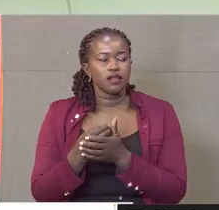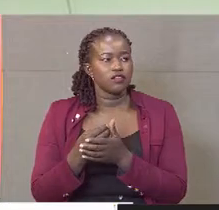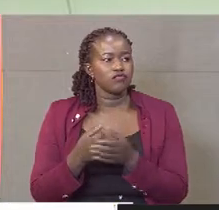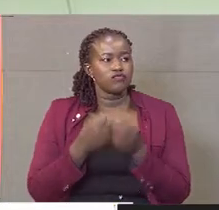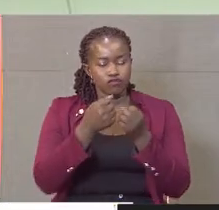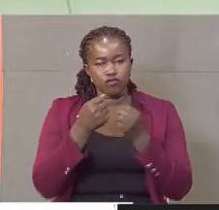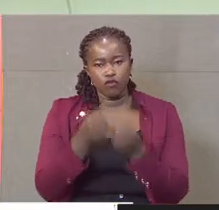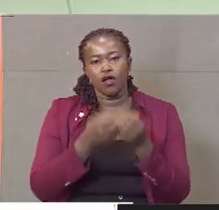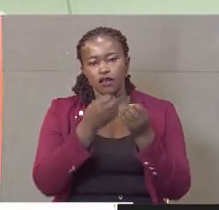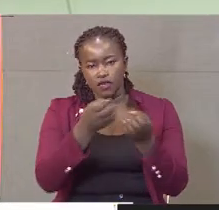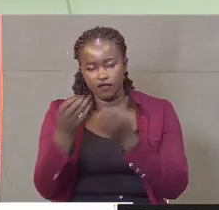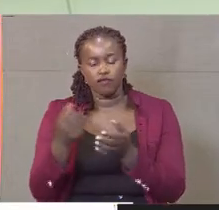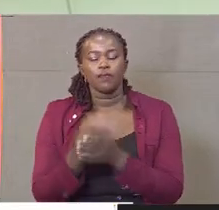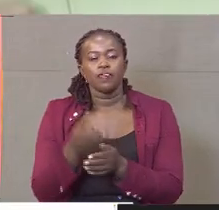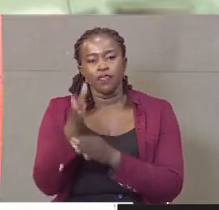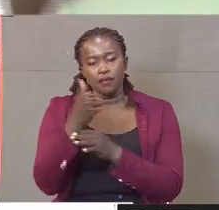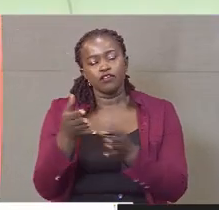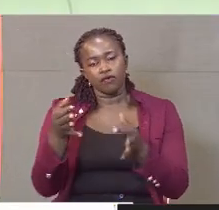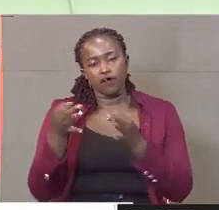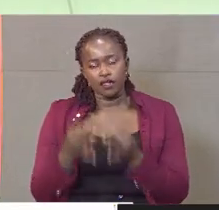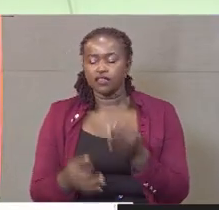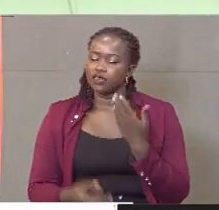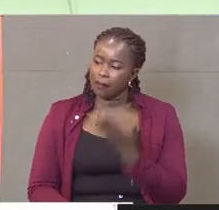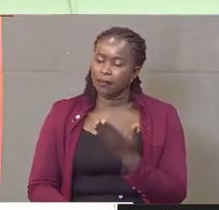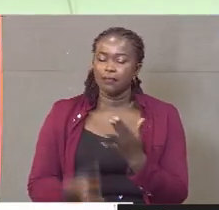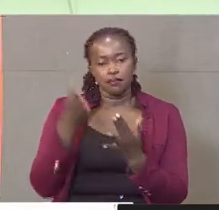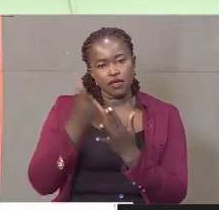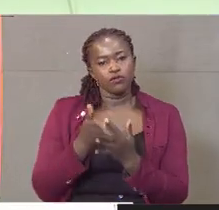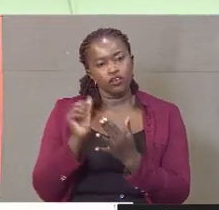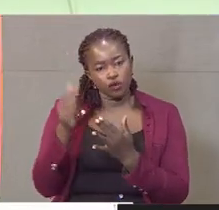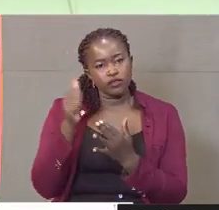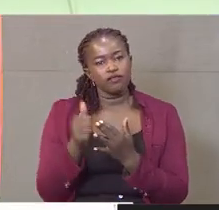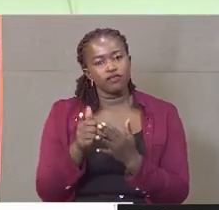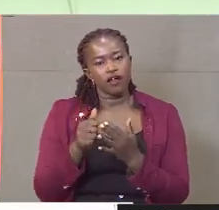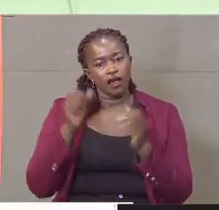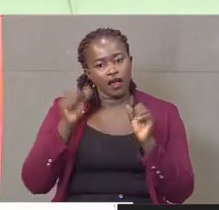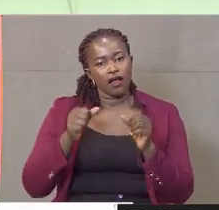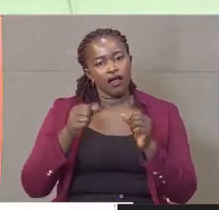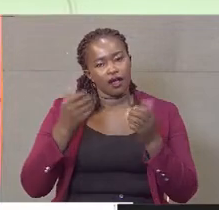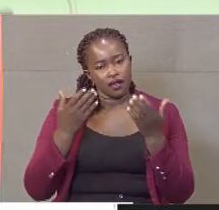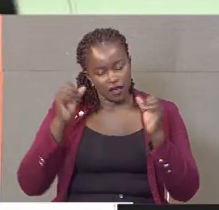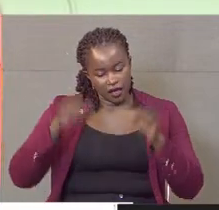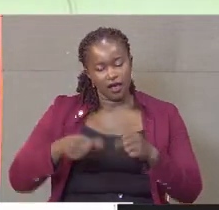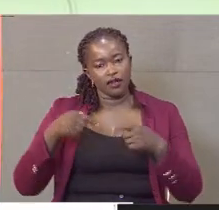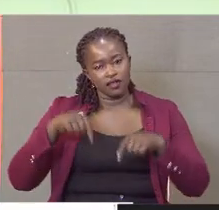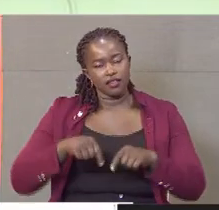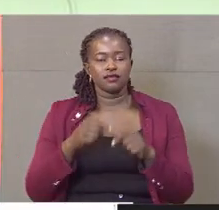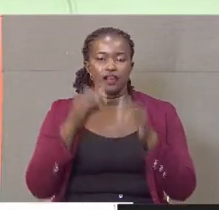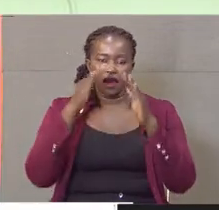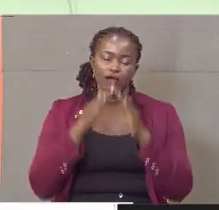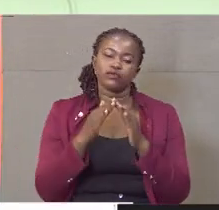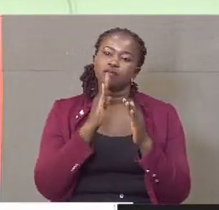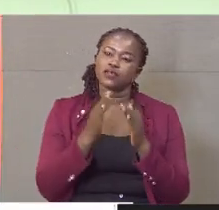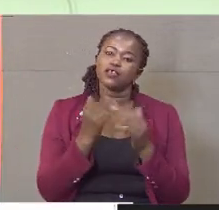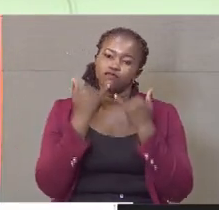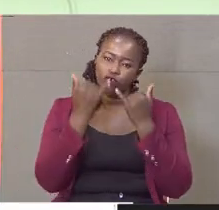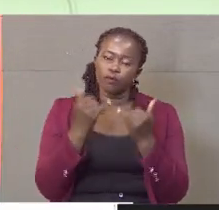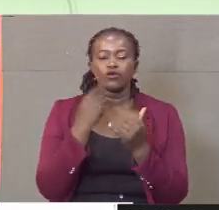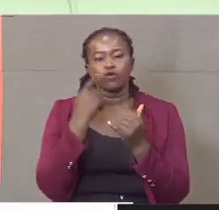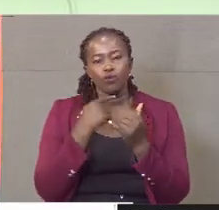And the Minister of Finance is here. Between yourselves, may this House be informed who is telling the